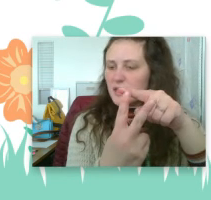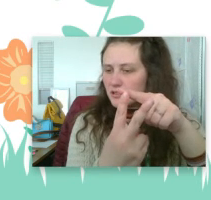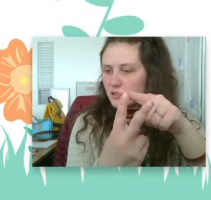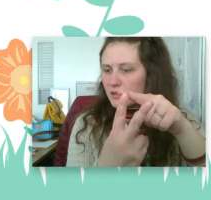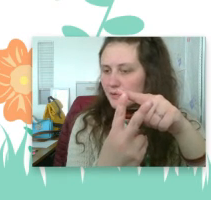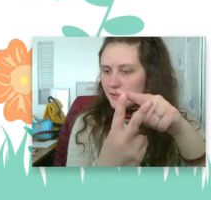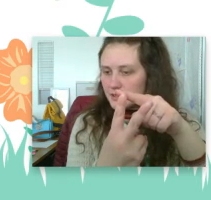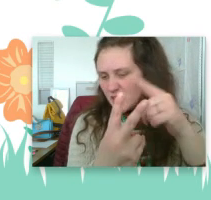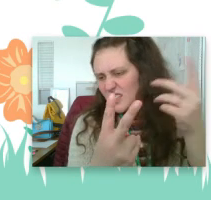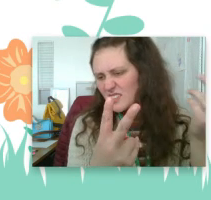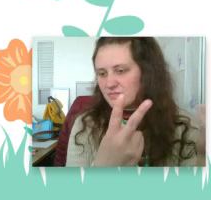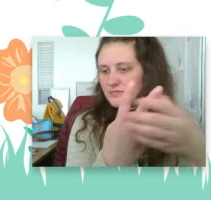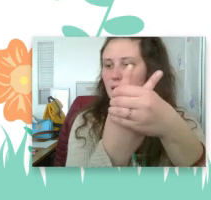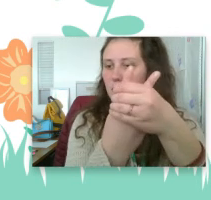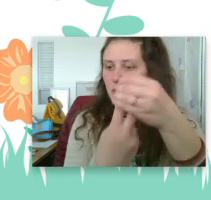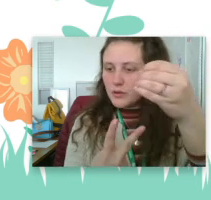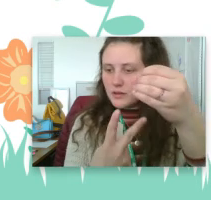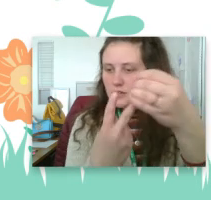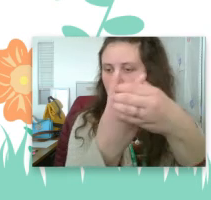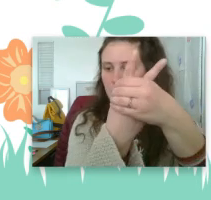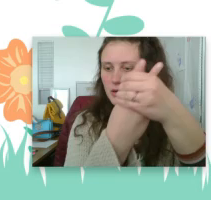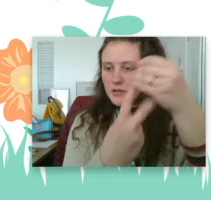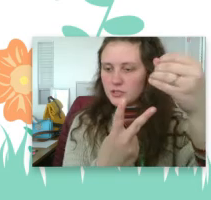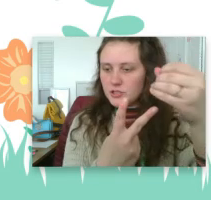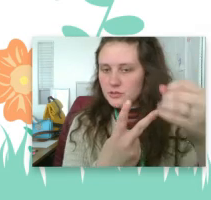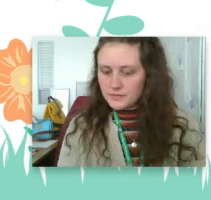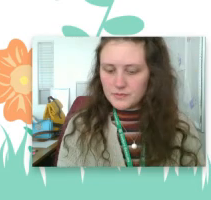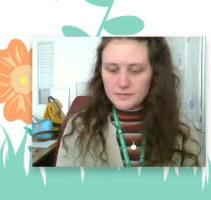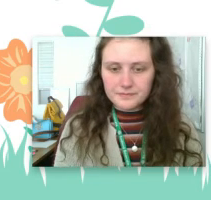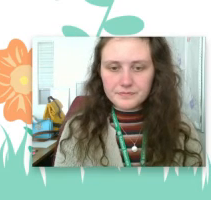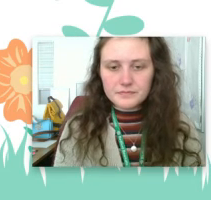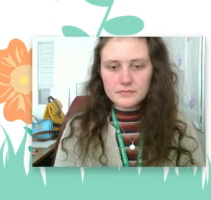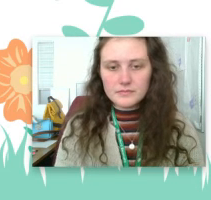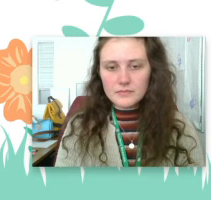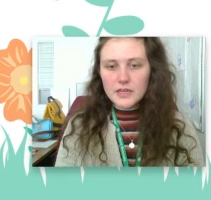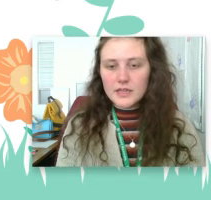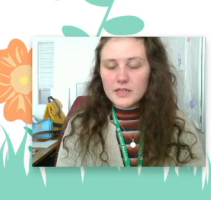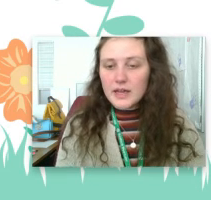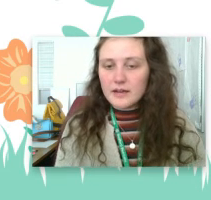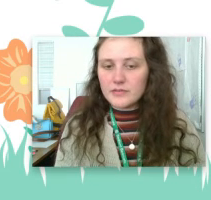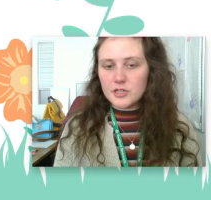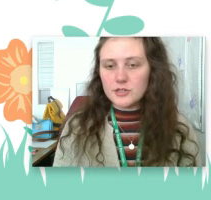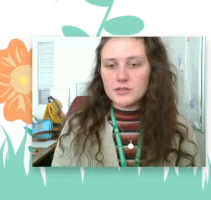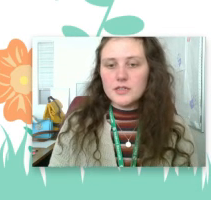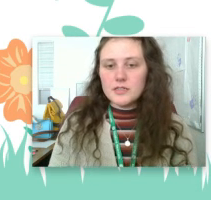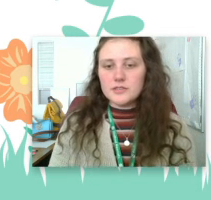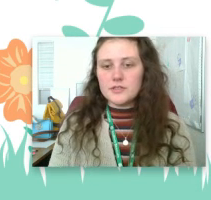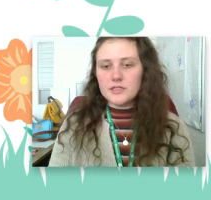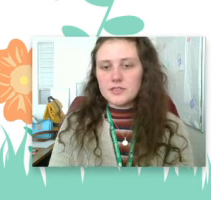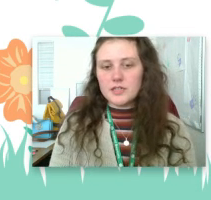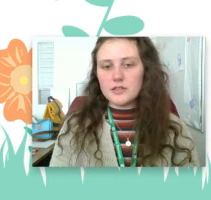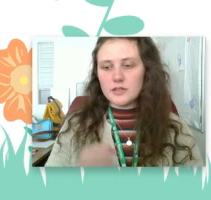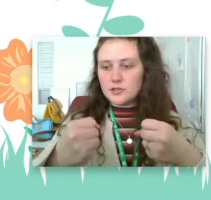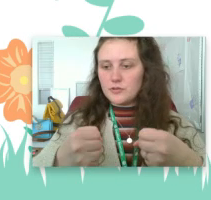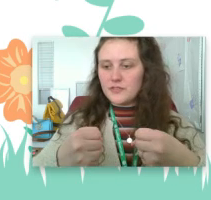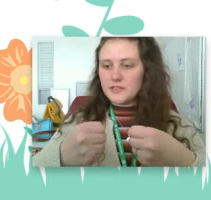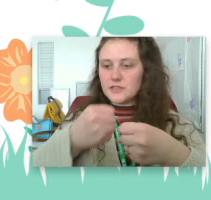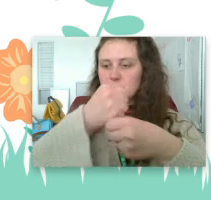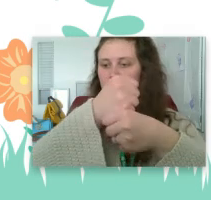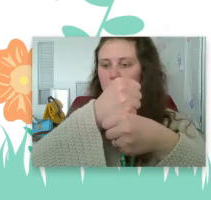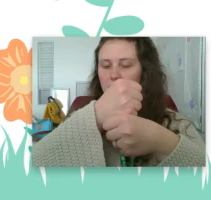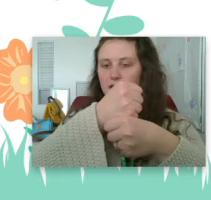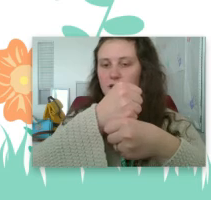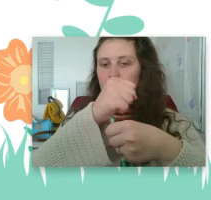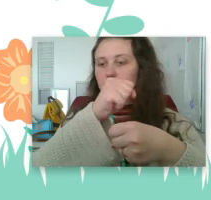I want Starbucks or do I want Dunkin'? Both. You want both. There's 2. Then we have year. So year is going to look like